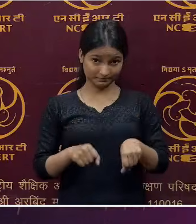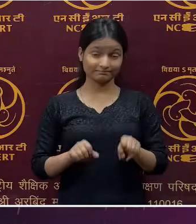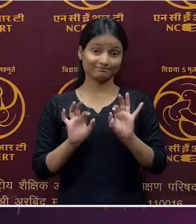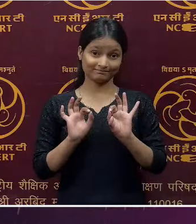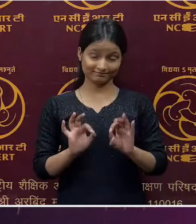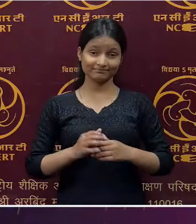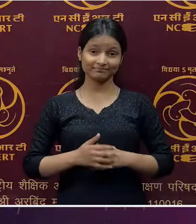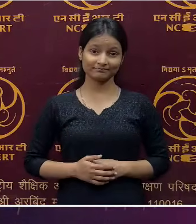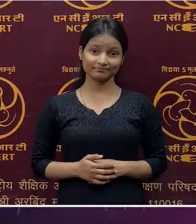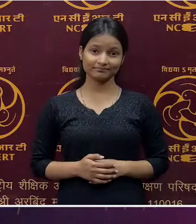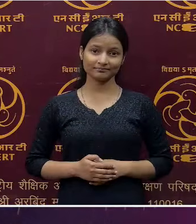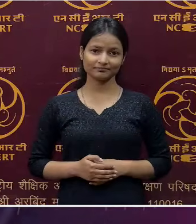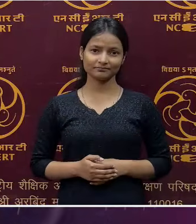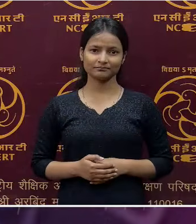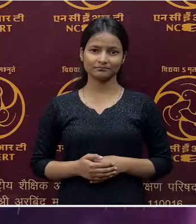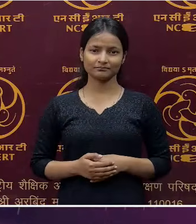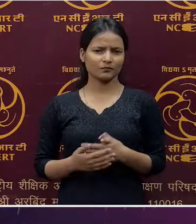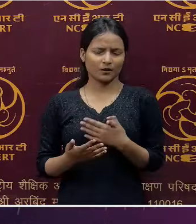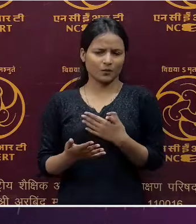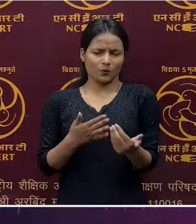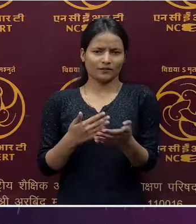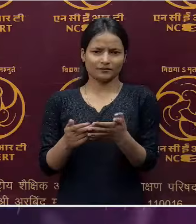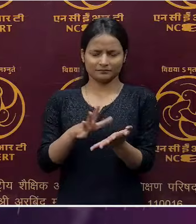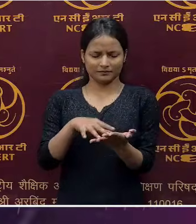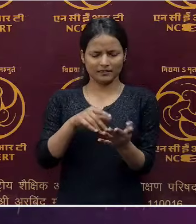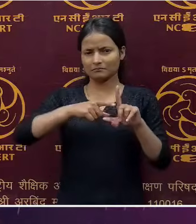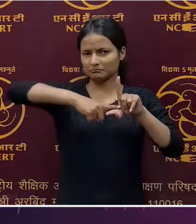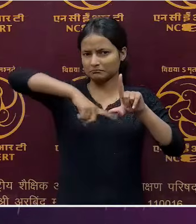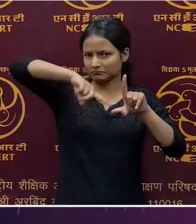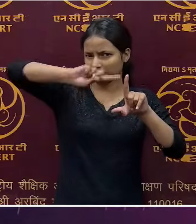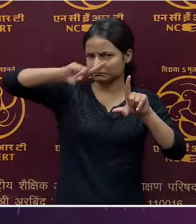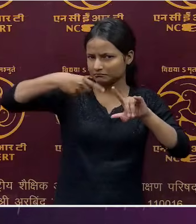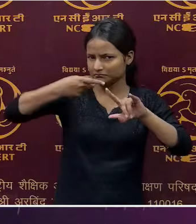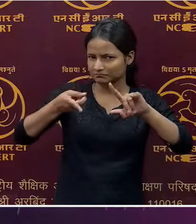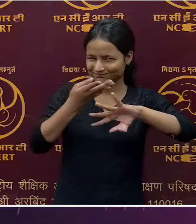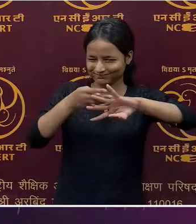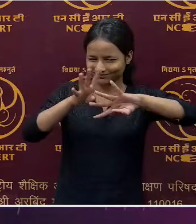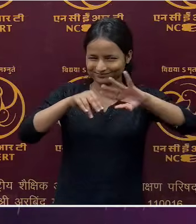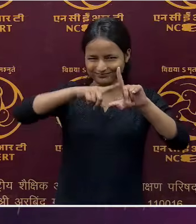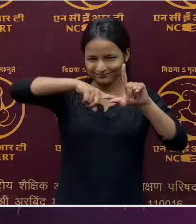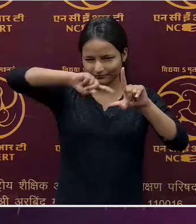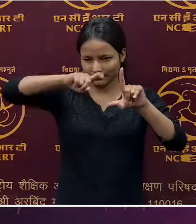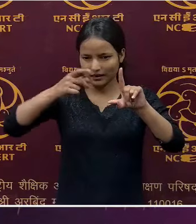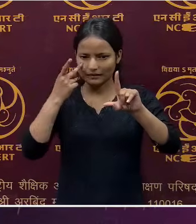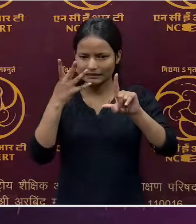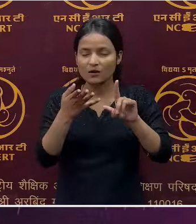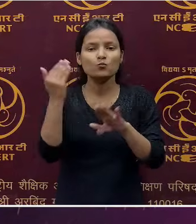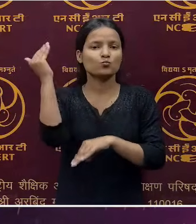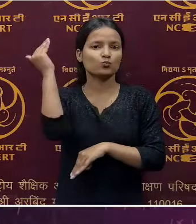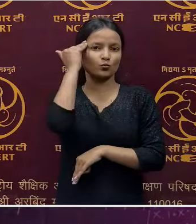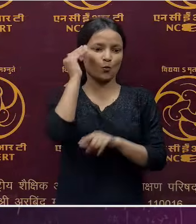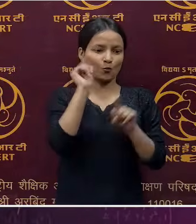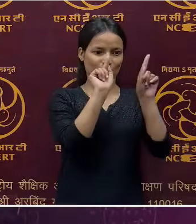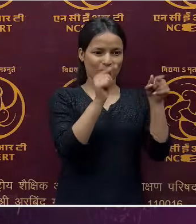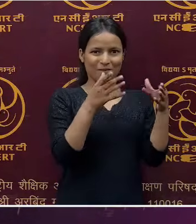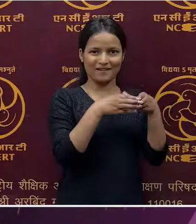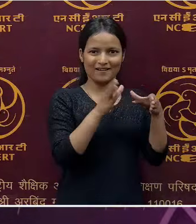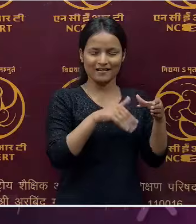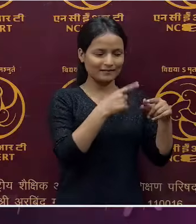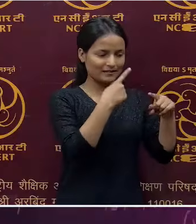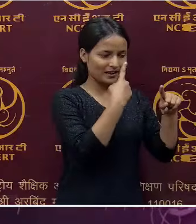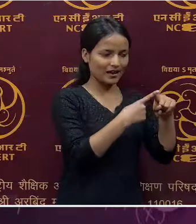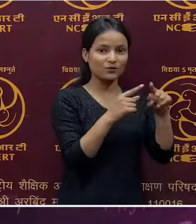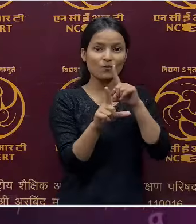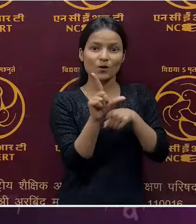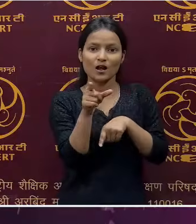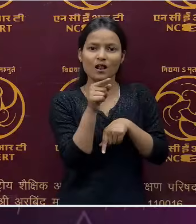read any kind of graph, we should know what is relation and what is function. So it's a limit. It's